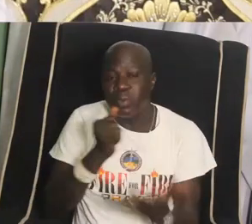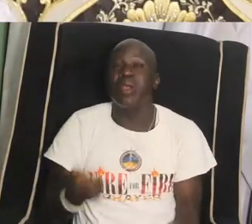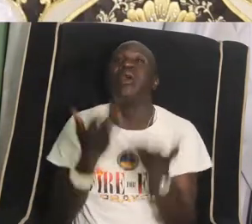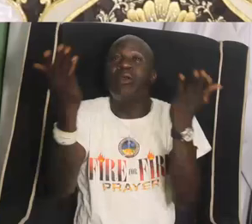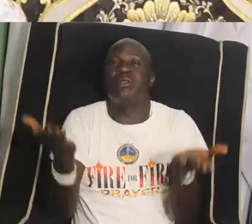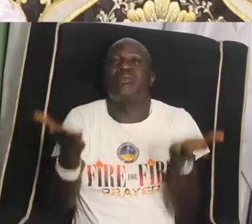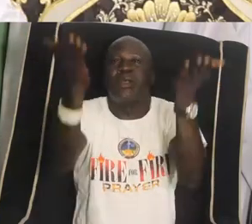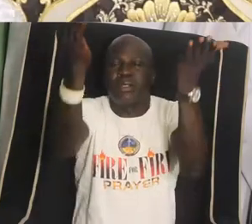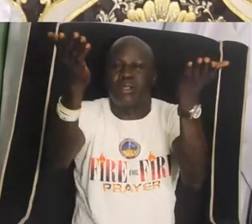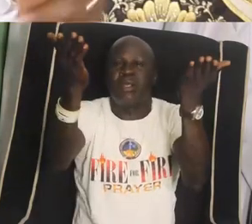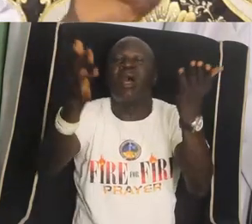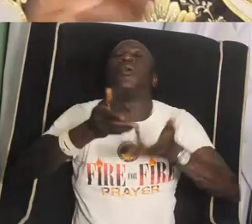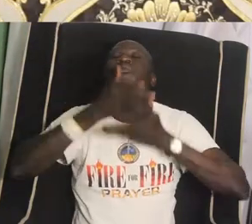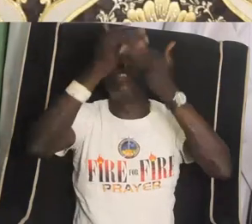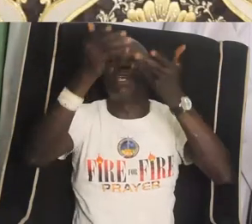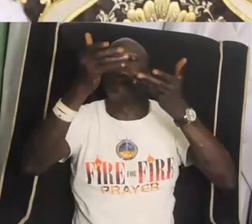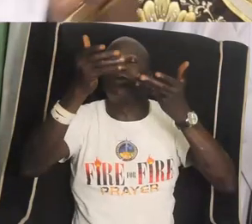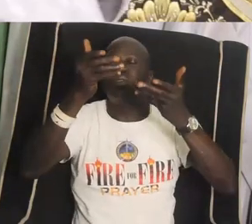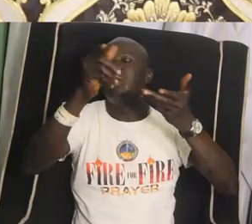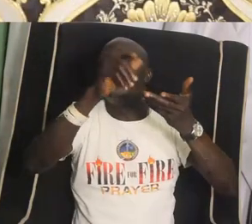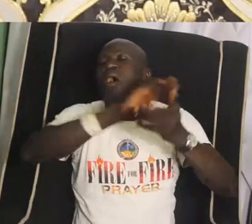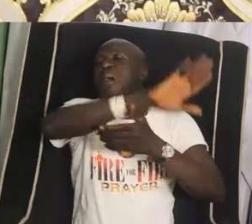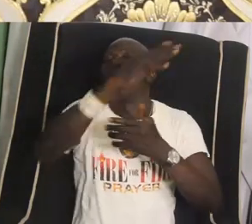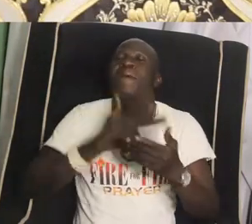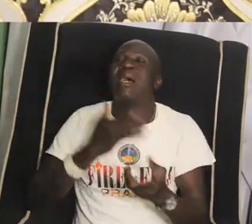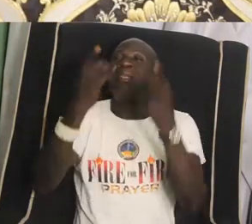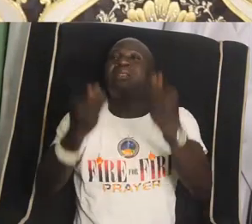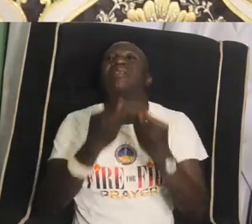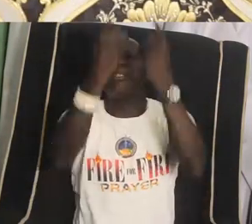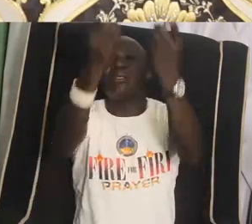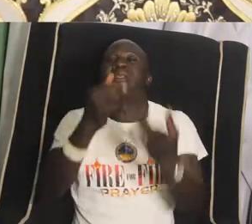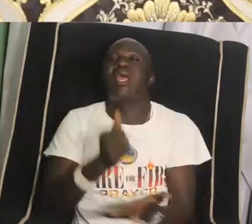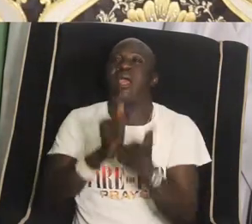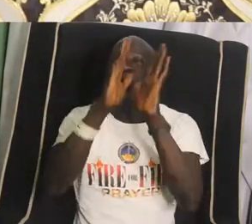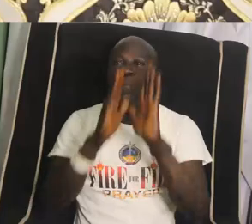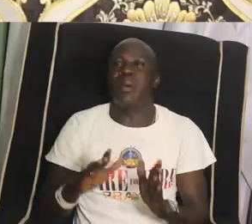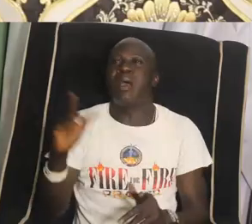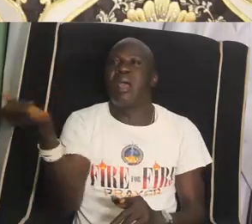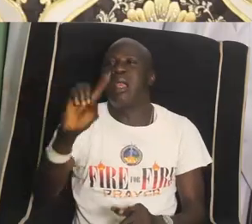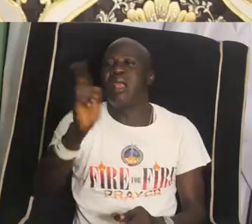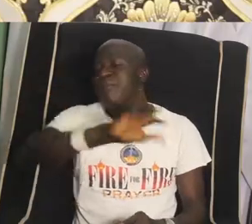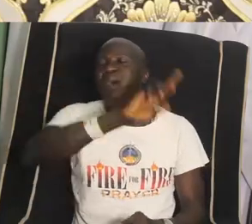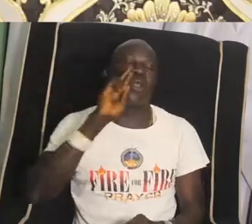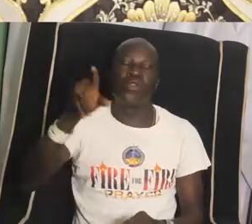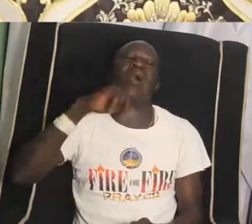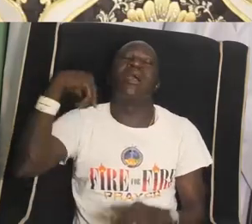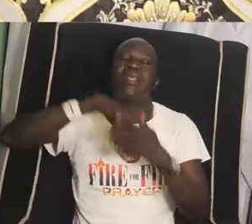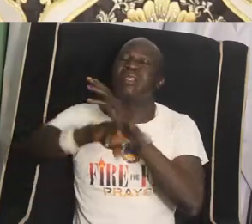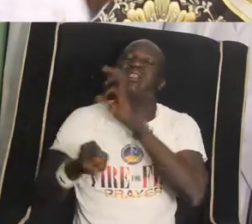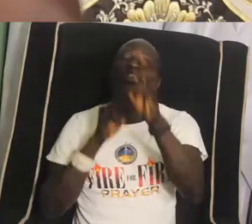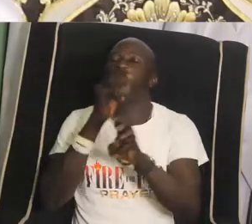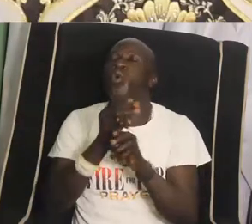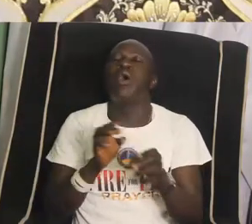helper. Lift up your head. You will shout. My destiny helper. Wherever you may be in the whole